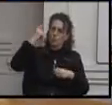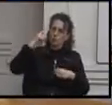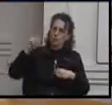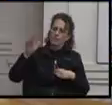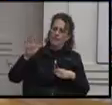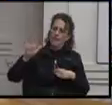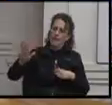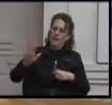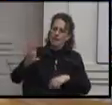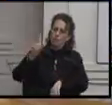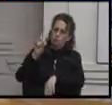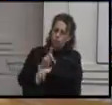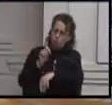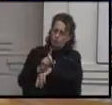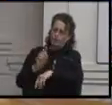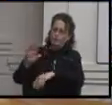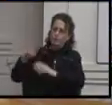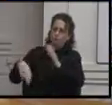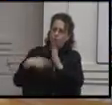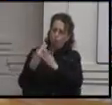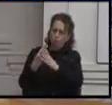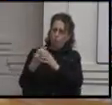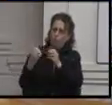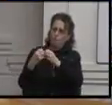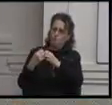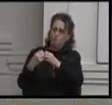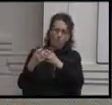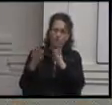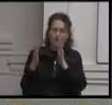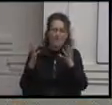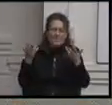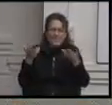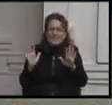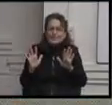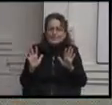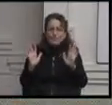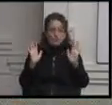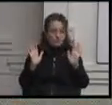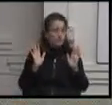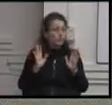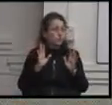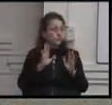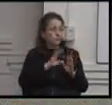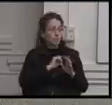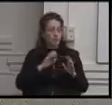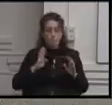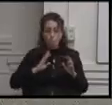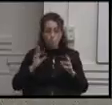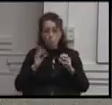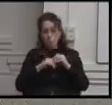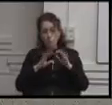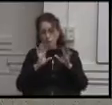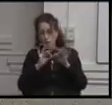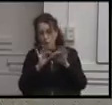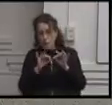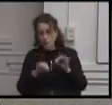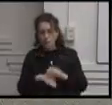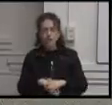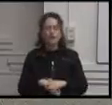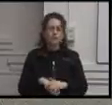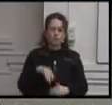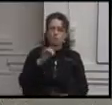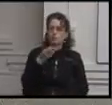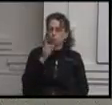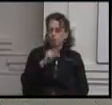whole. So, that having been said, anybody on the board have any questions or comments? Well, I'd like to clear up